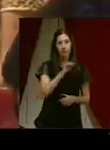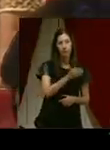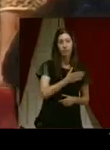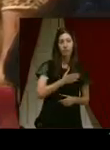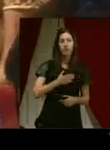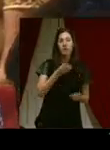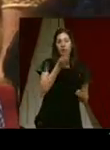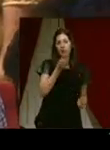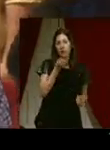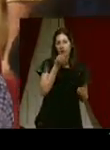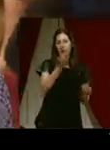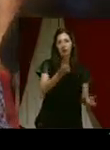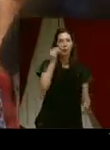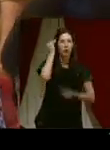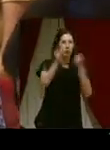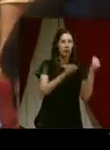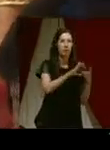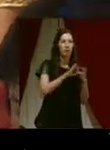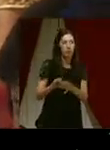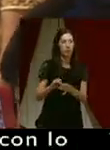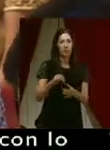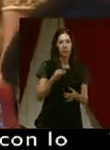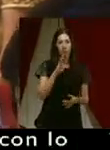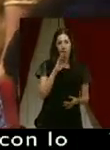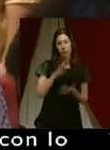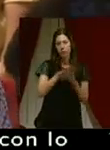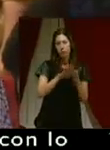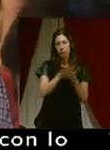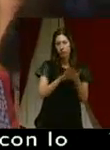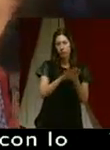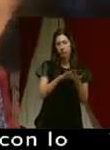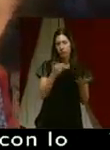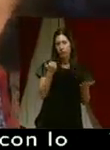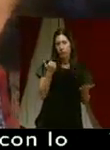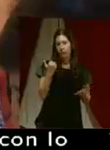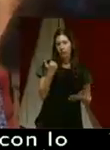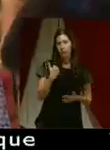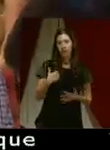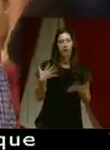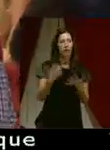I would like to make a reflection in line with the remarks made.